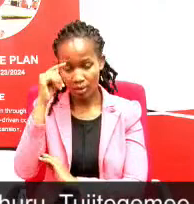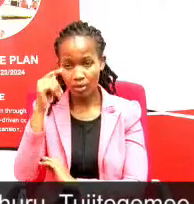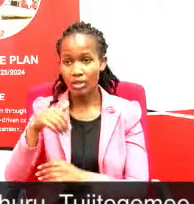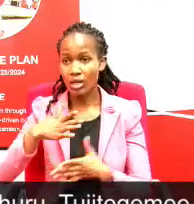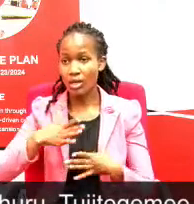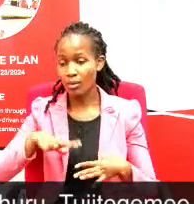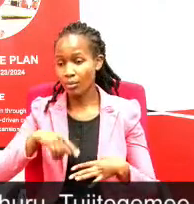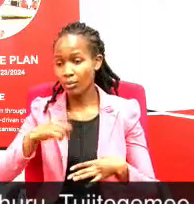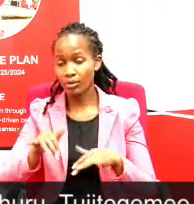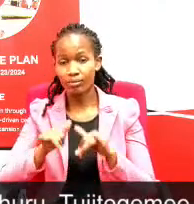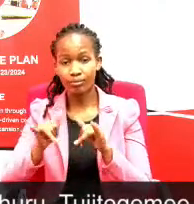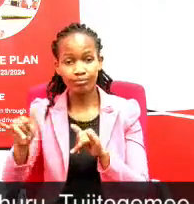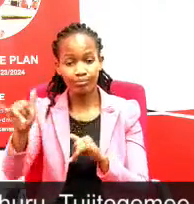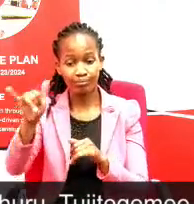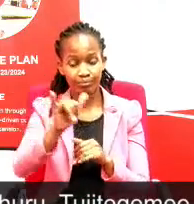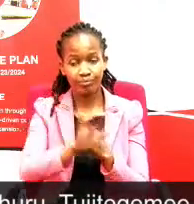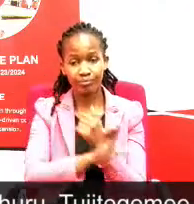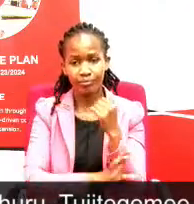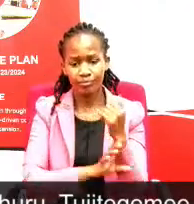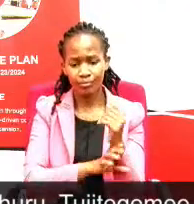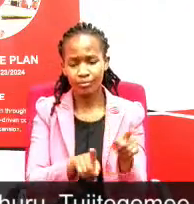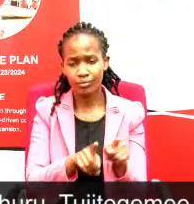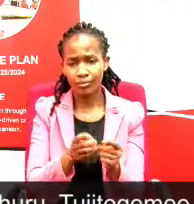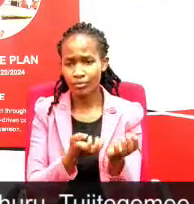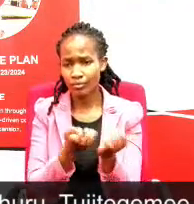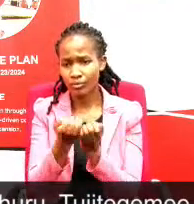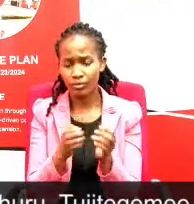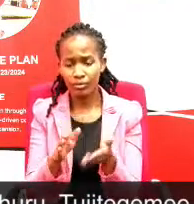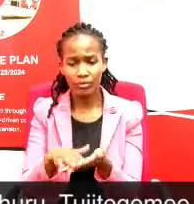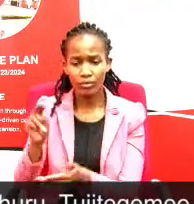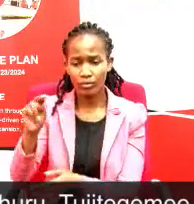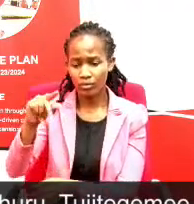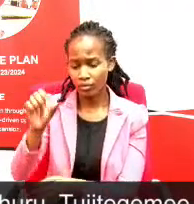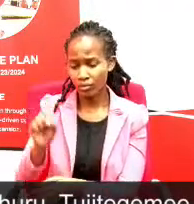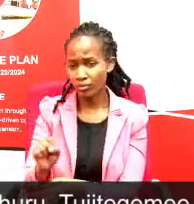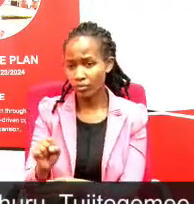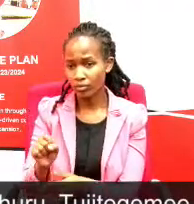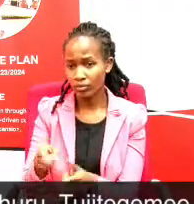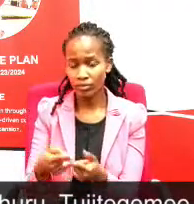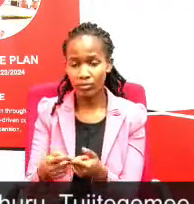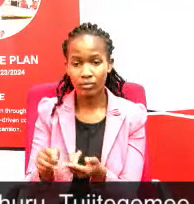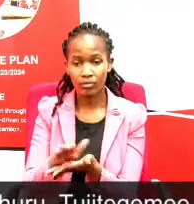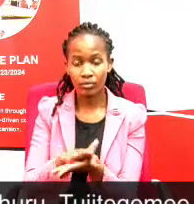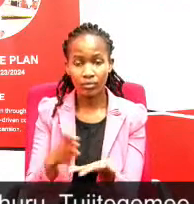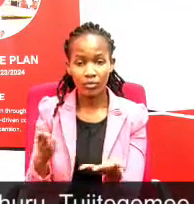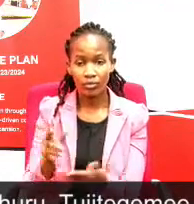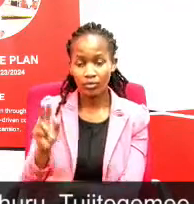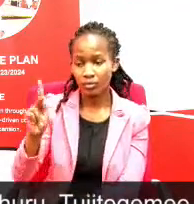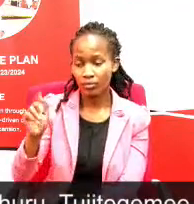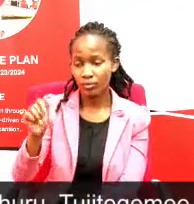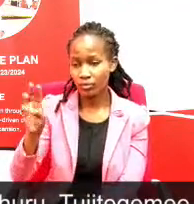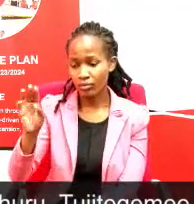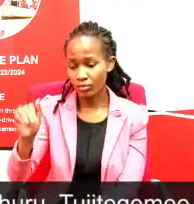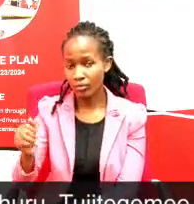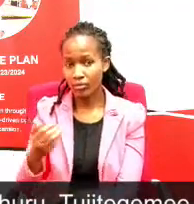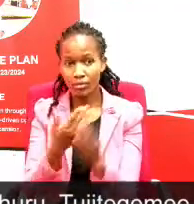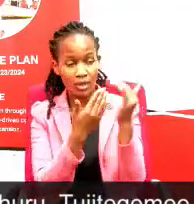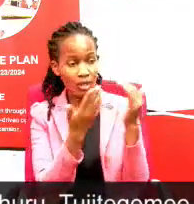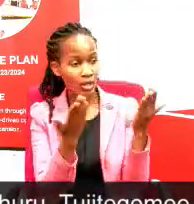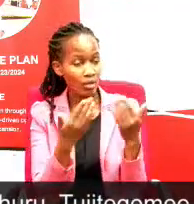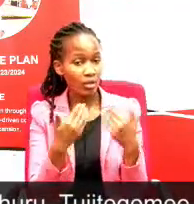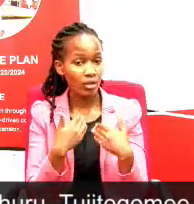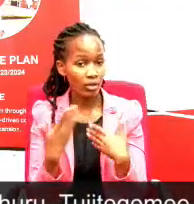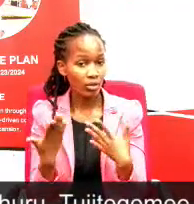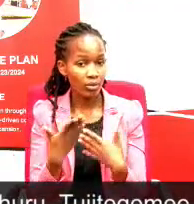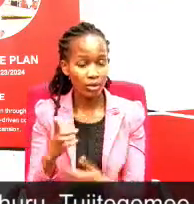other businesses. Most of the NGOs serving the refugees are based in Kakuma. Another office we are expecting at least to be